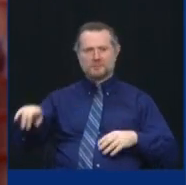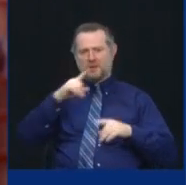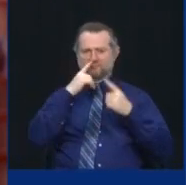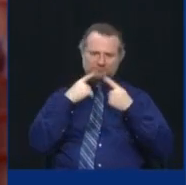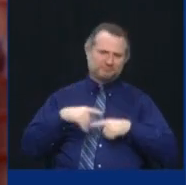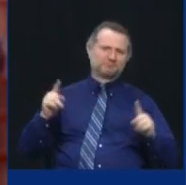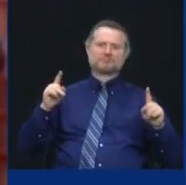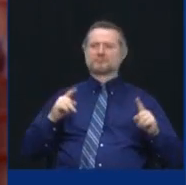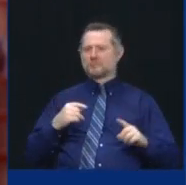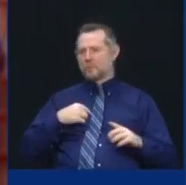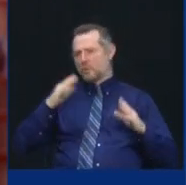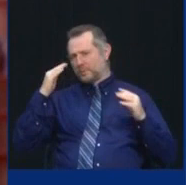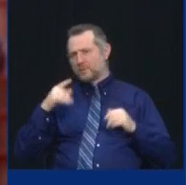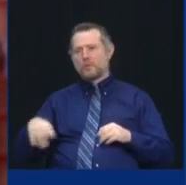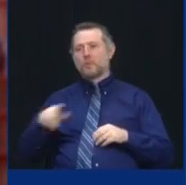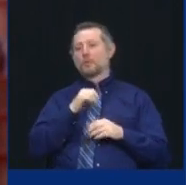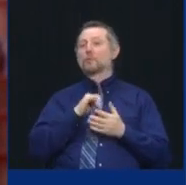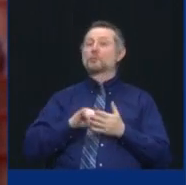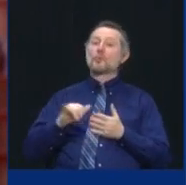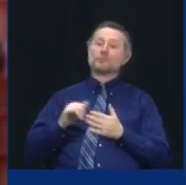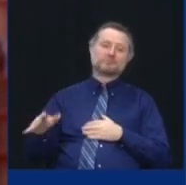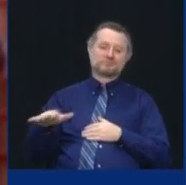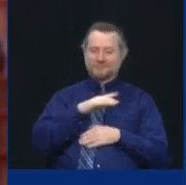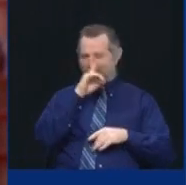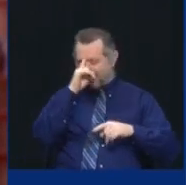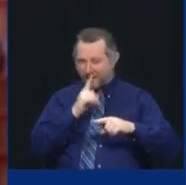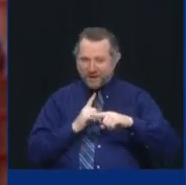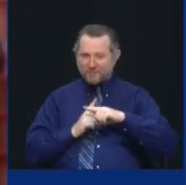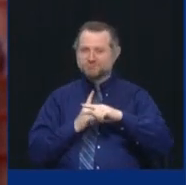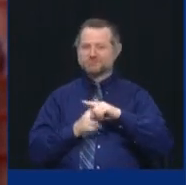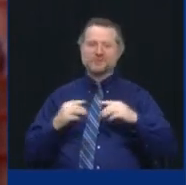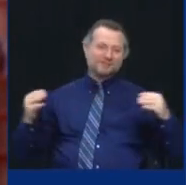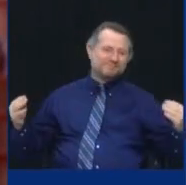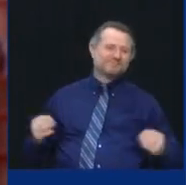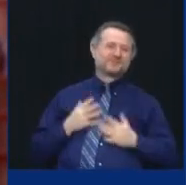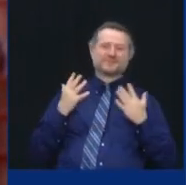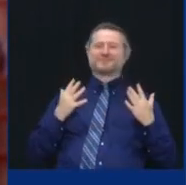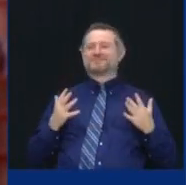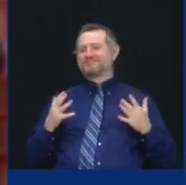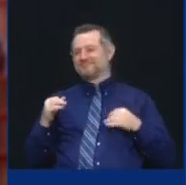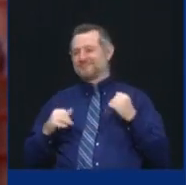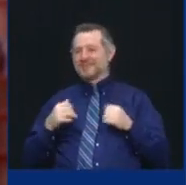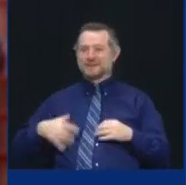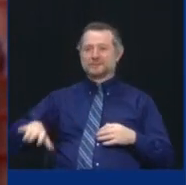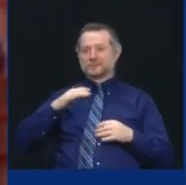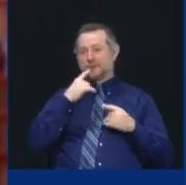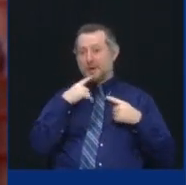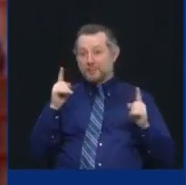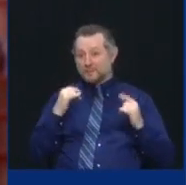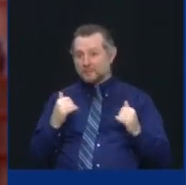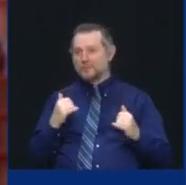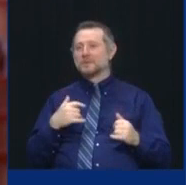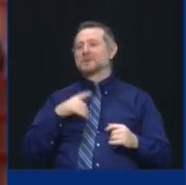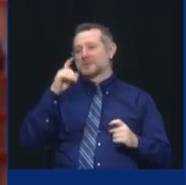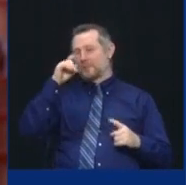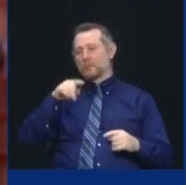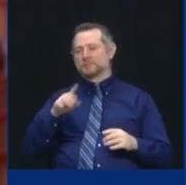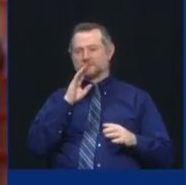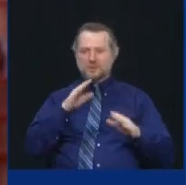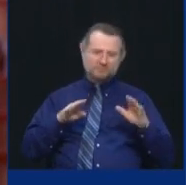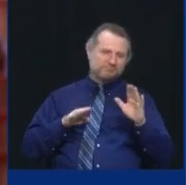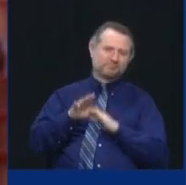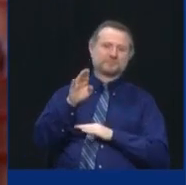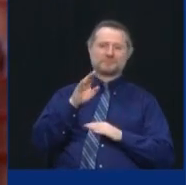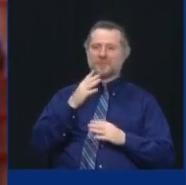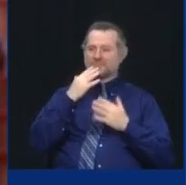lift the spirits of New York, and especially with this announcement, catapults us into a fantastic summer.